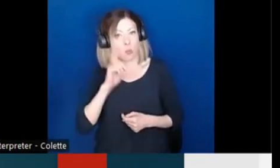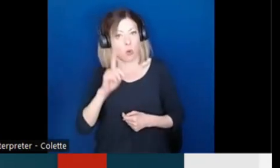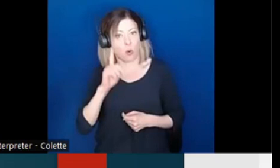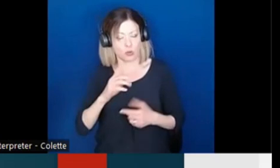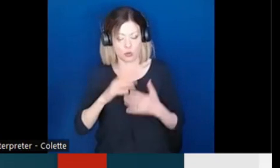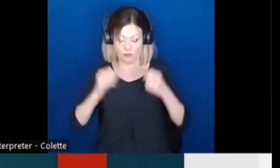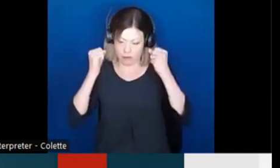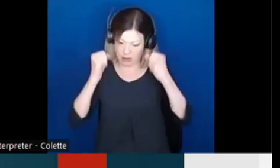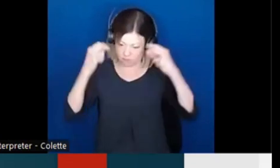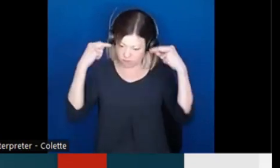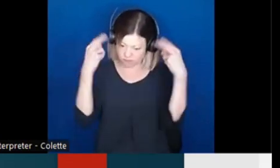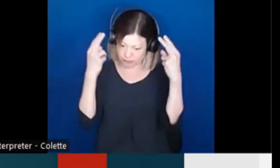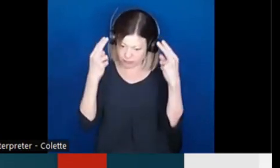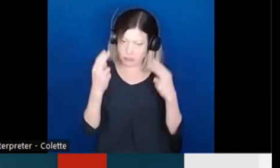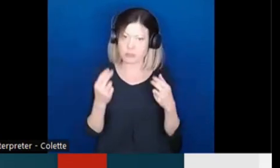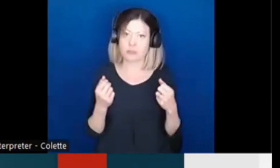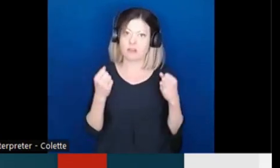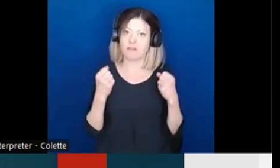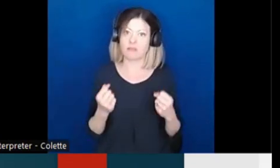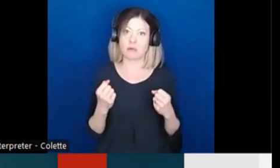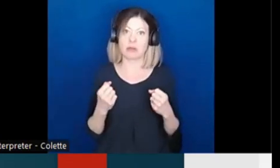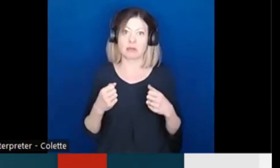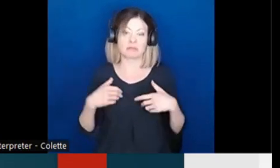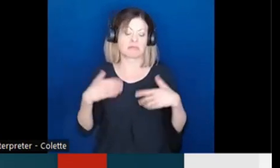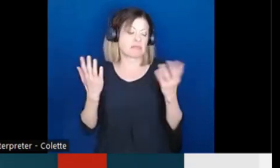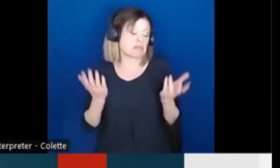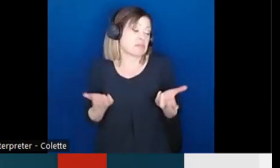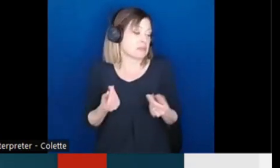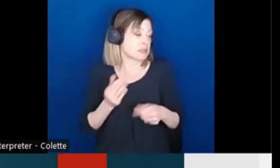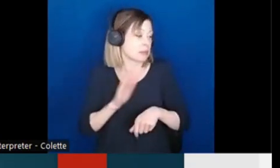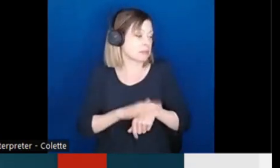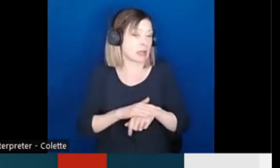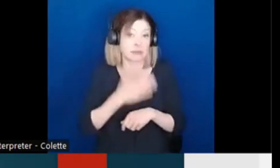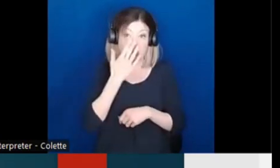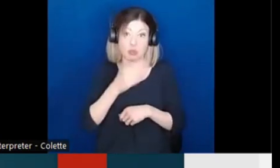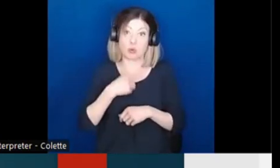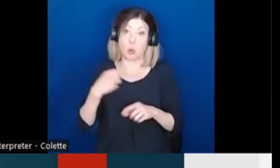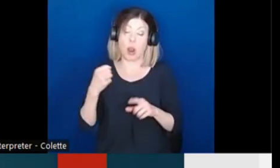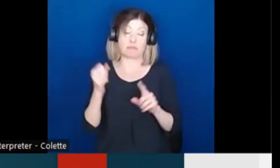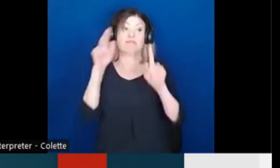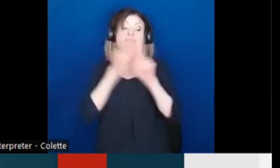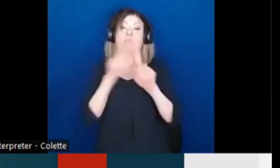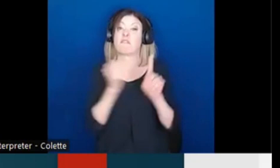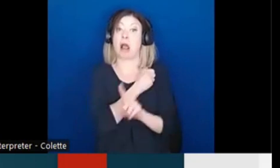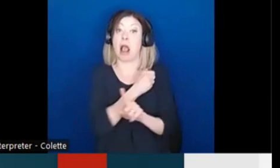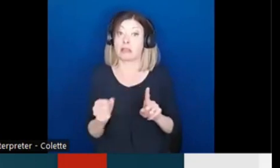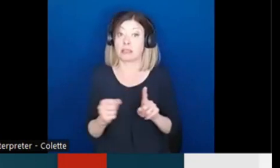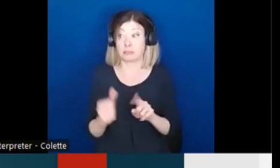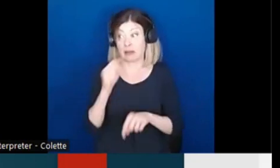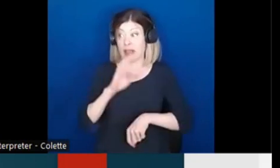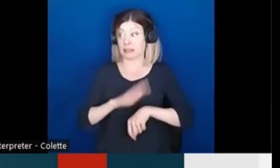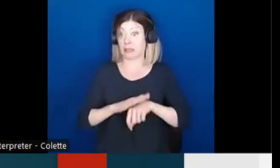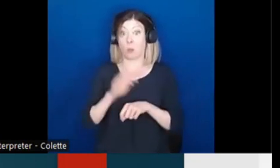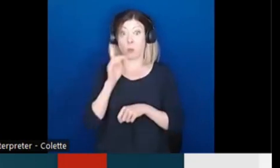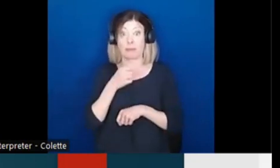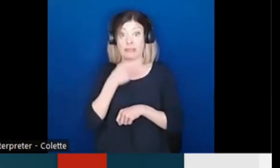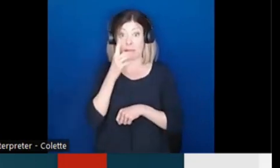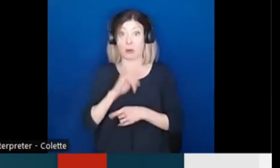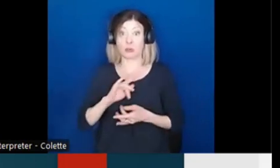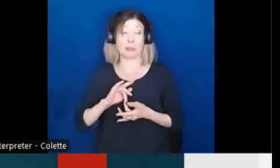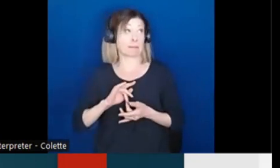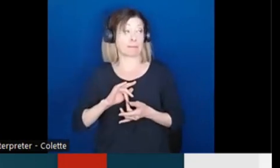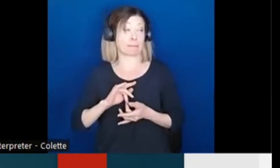willful, at times even quite violent, not how women were supposed to be at the time. But again, a truly brilliant